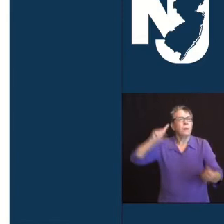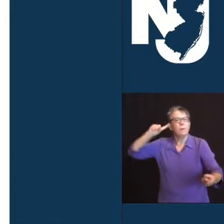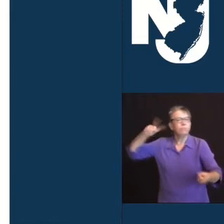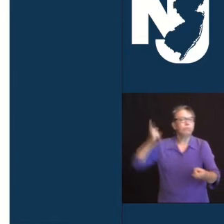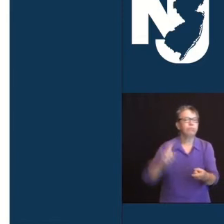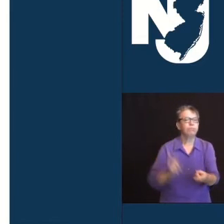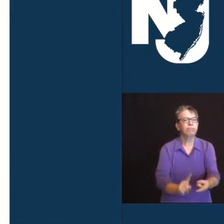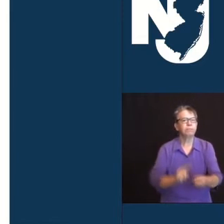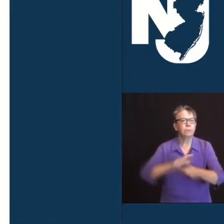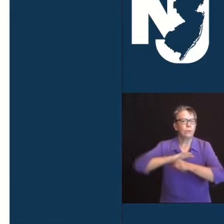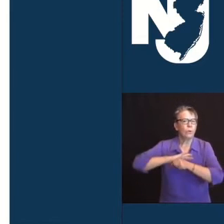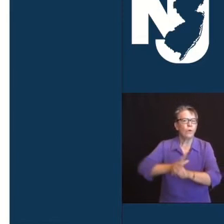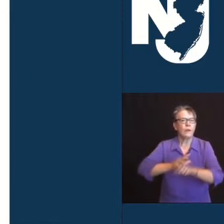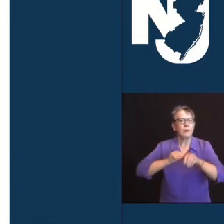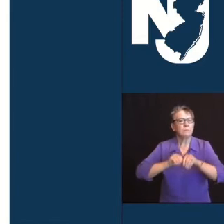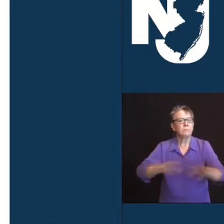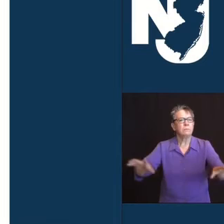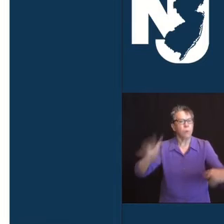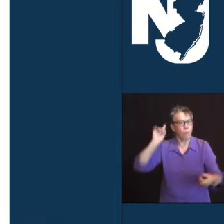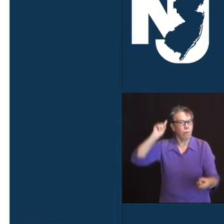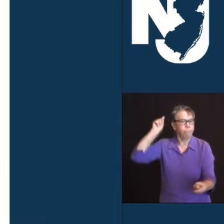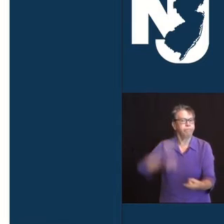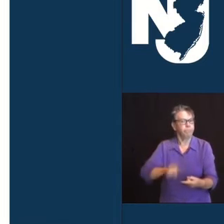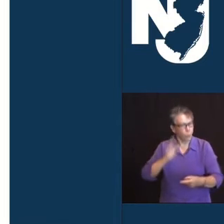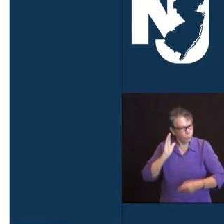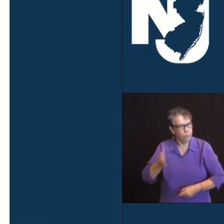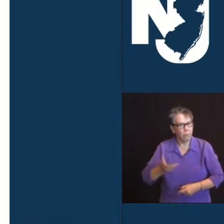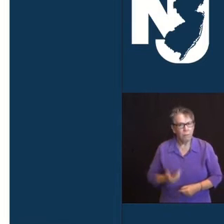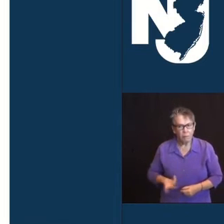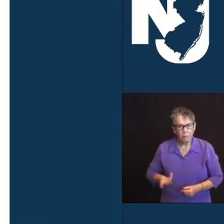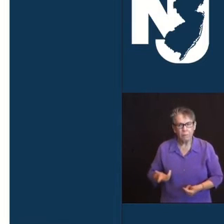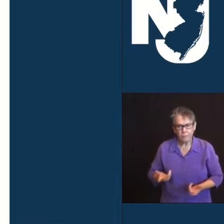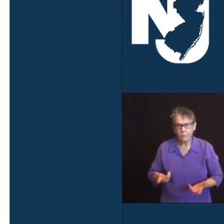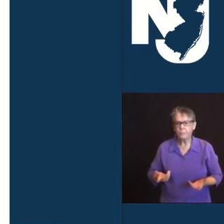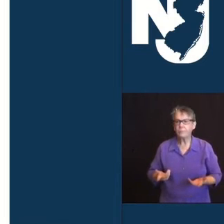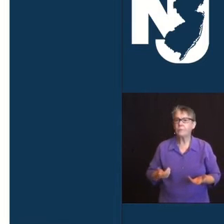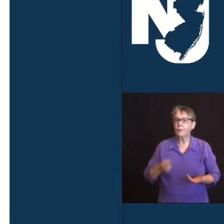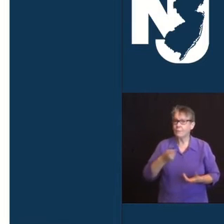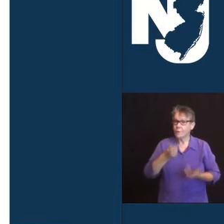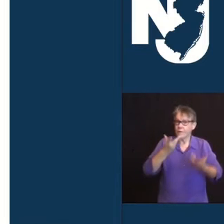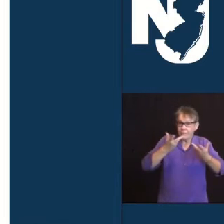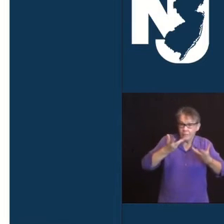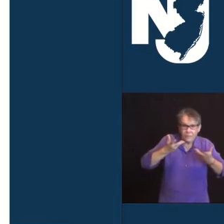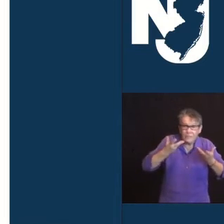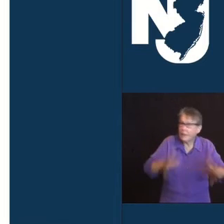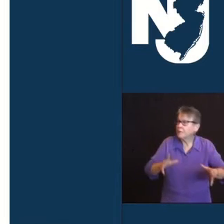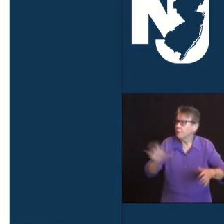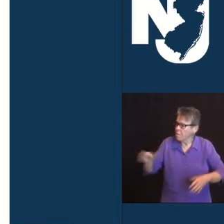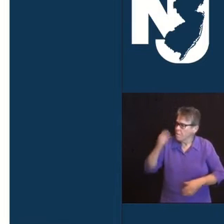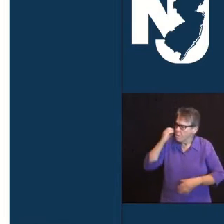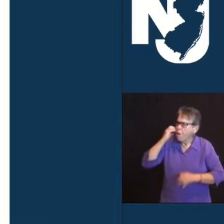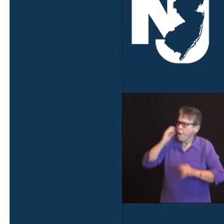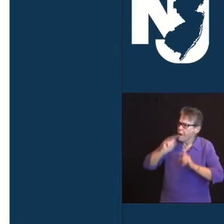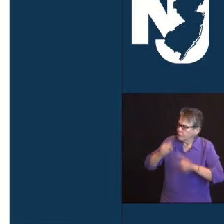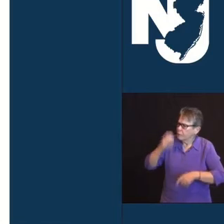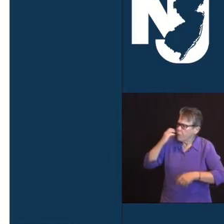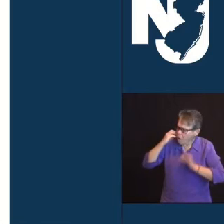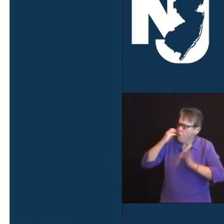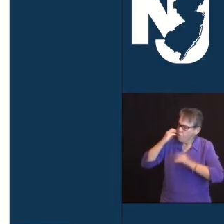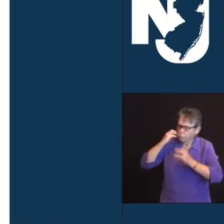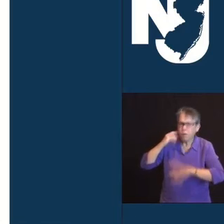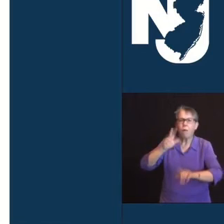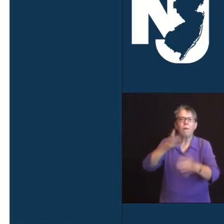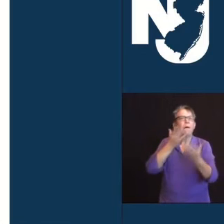who have answered the call and cooperated in providing our contact tracers the information they need to protect your loved ones,